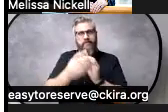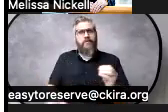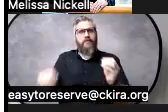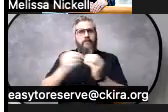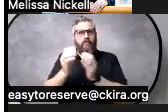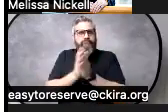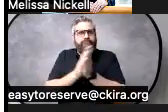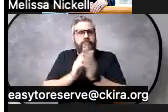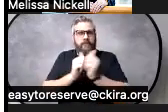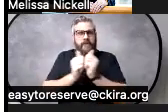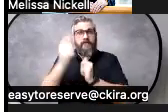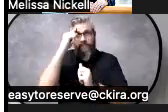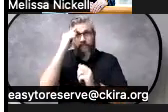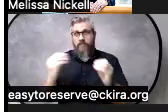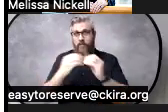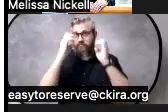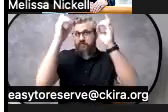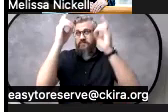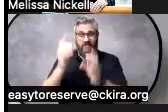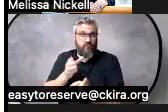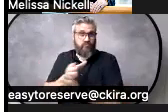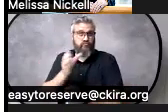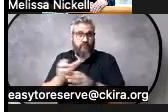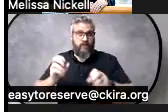further education and career opportunities.